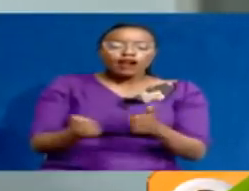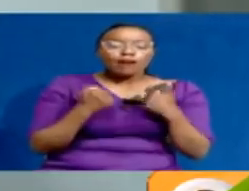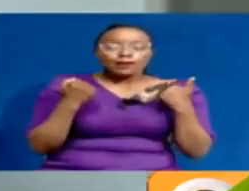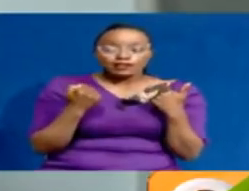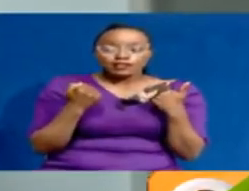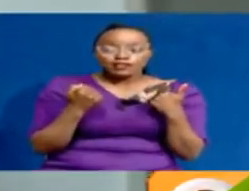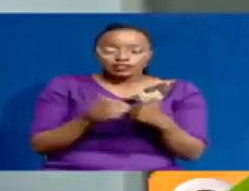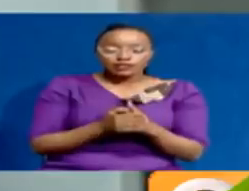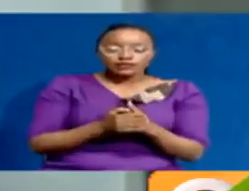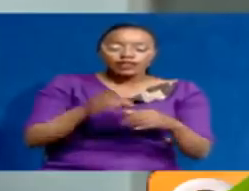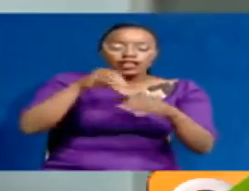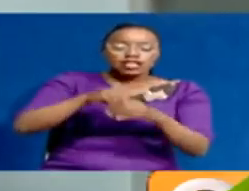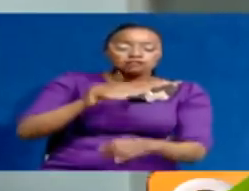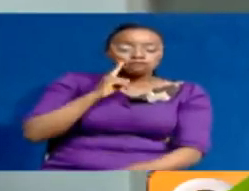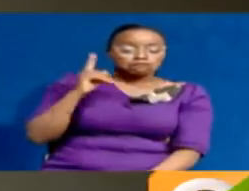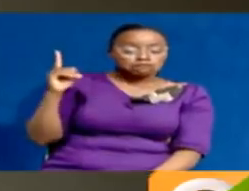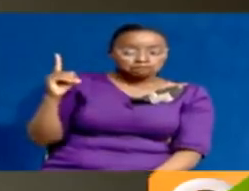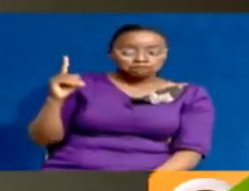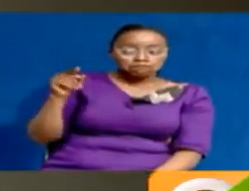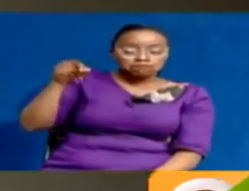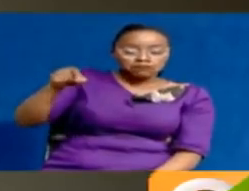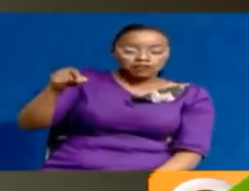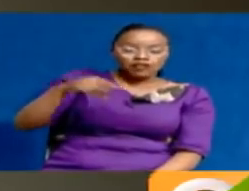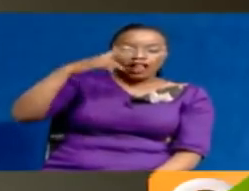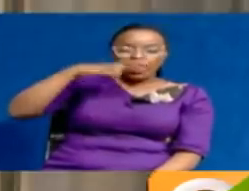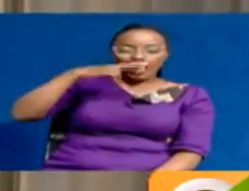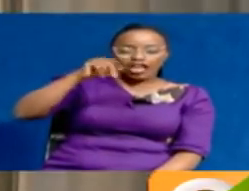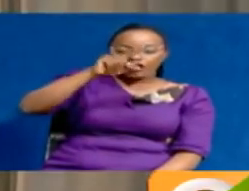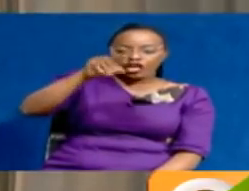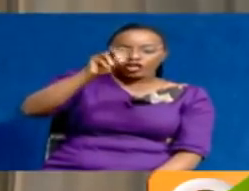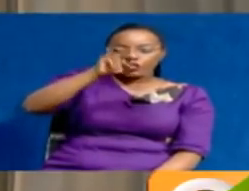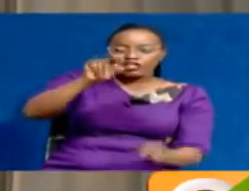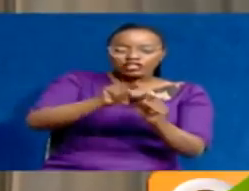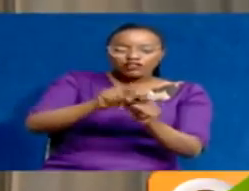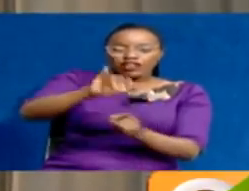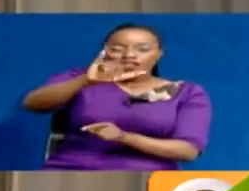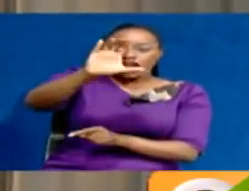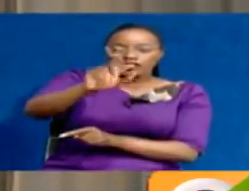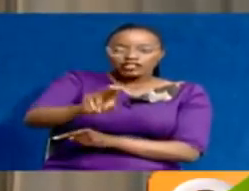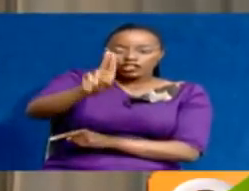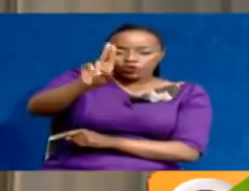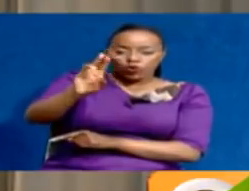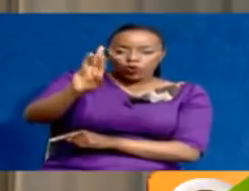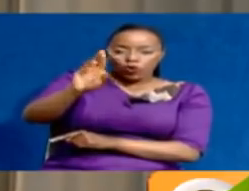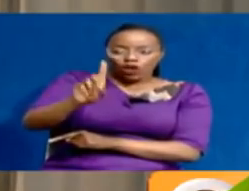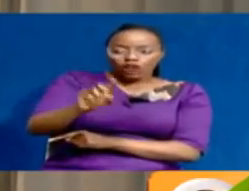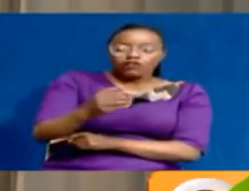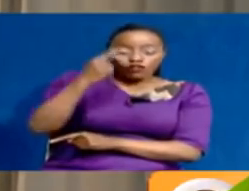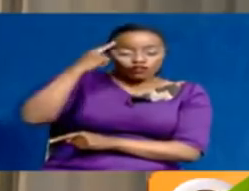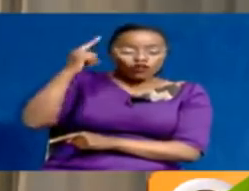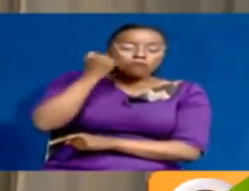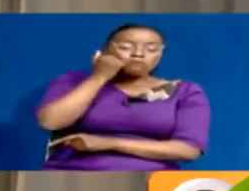happens in here. This is the red zone, or the intensive care unit ward for